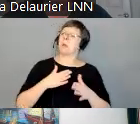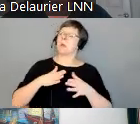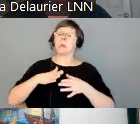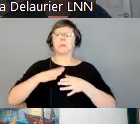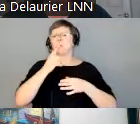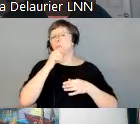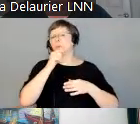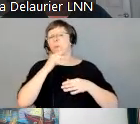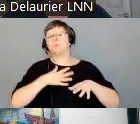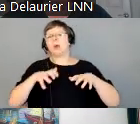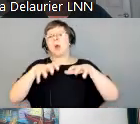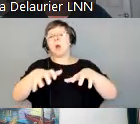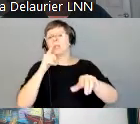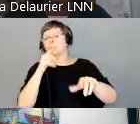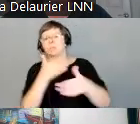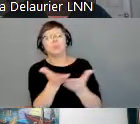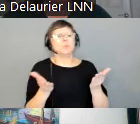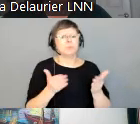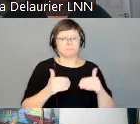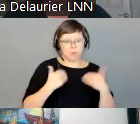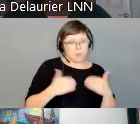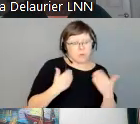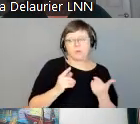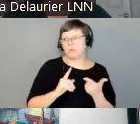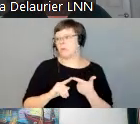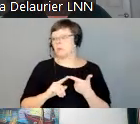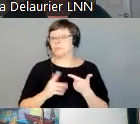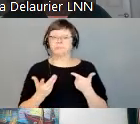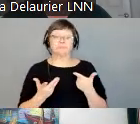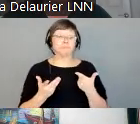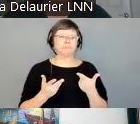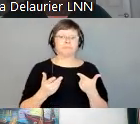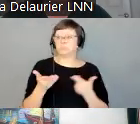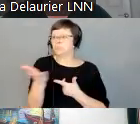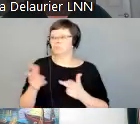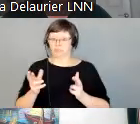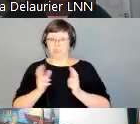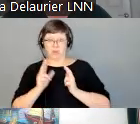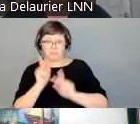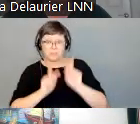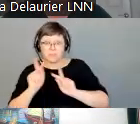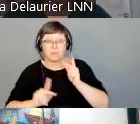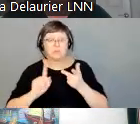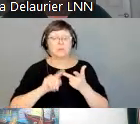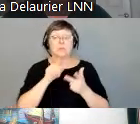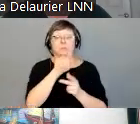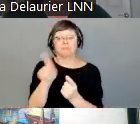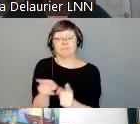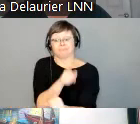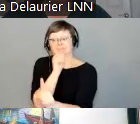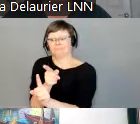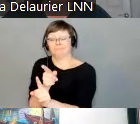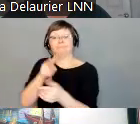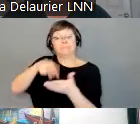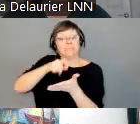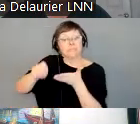Who is your audience? Are you speaking to young people? Are you speaking to retirees? Are you speaking to specifically literacy learners?